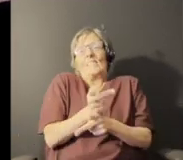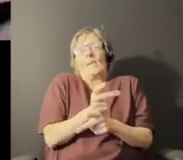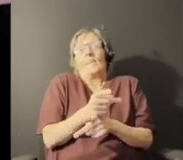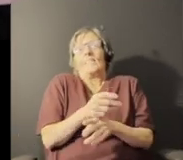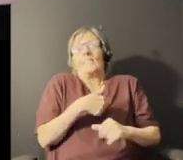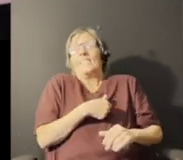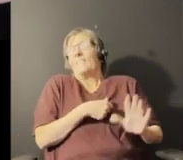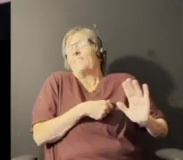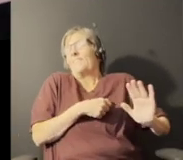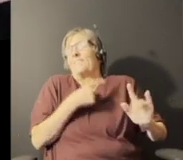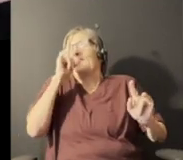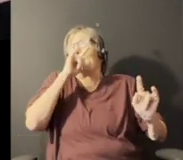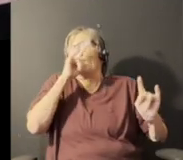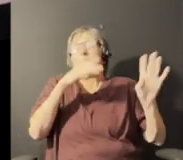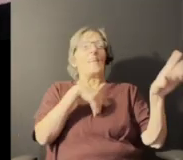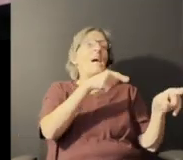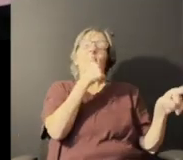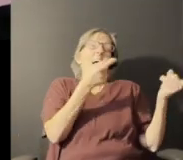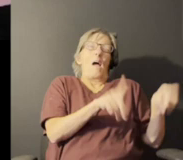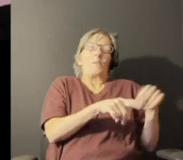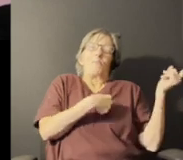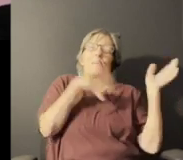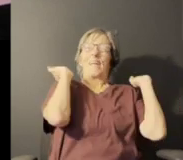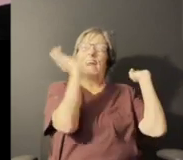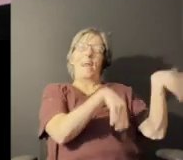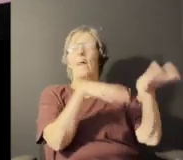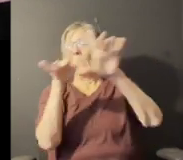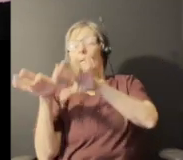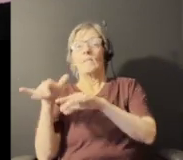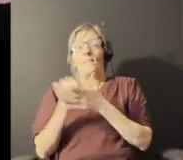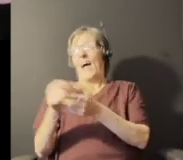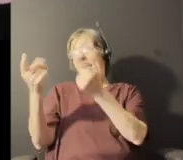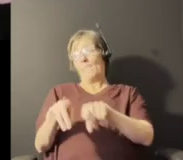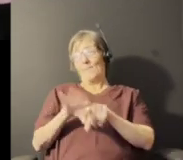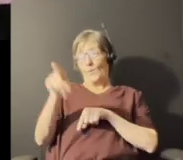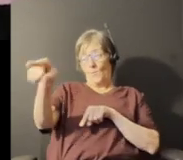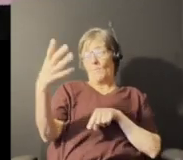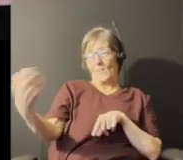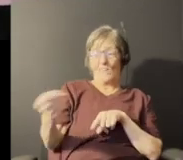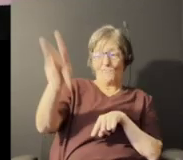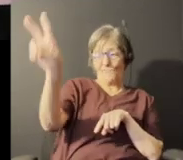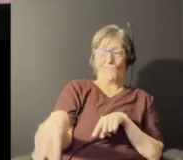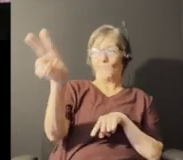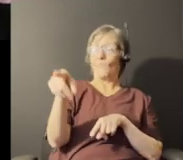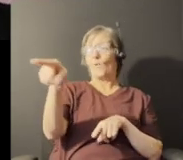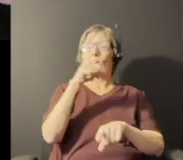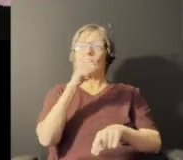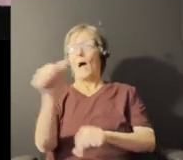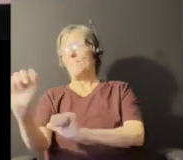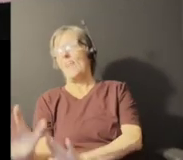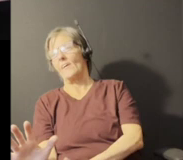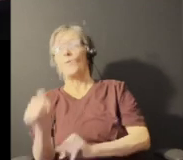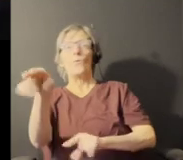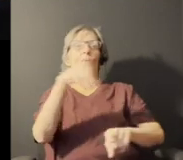of pretend that, oh yeah, no, that couldn't happen to me. That happened to you because you're